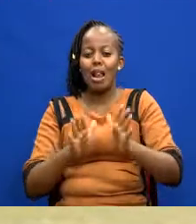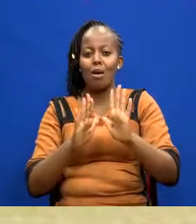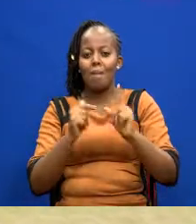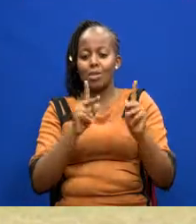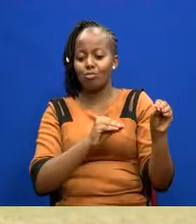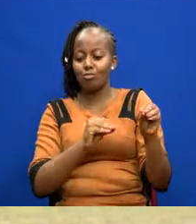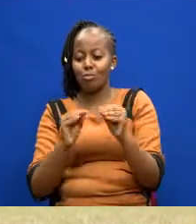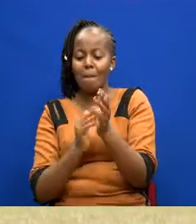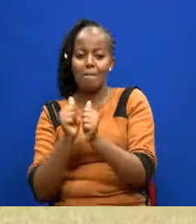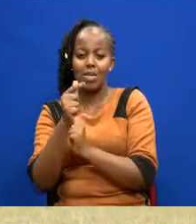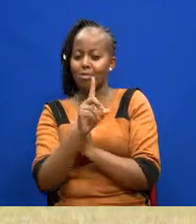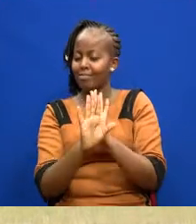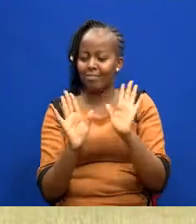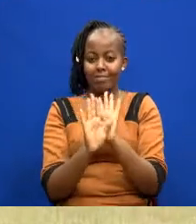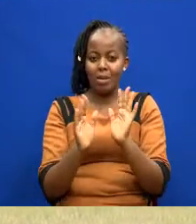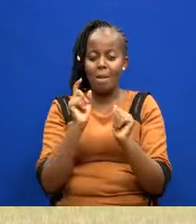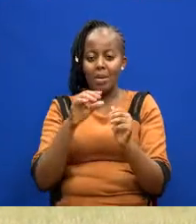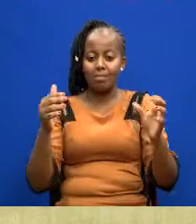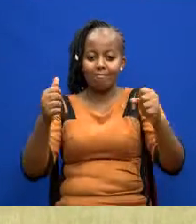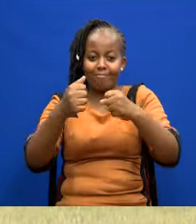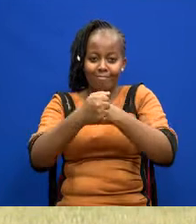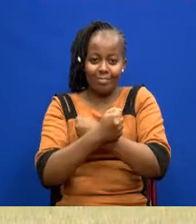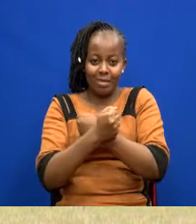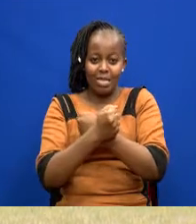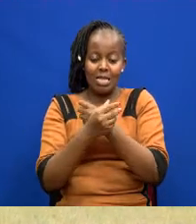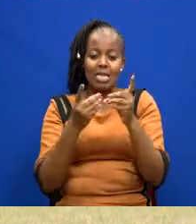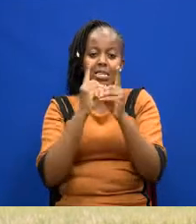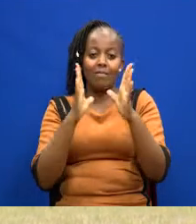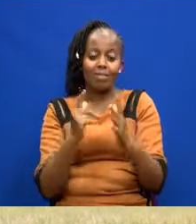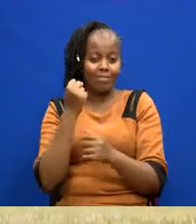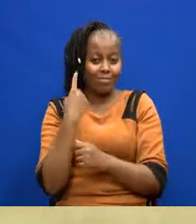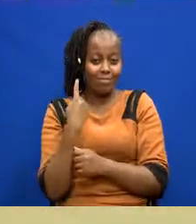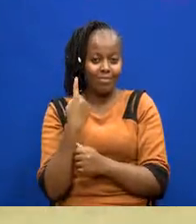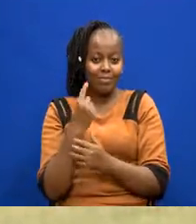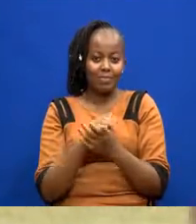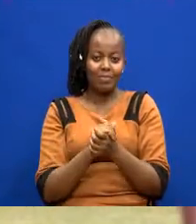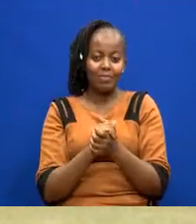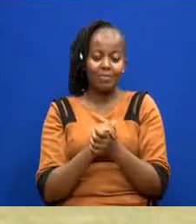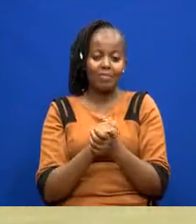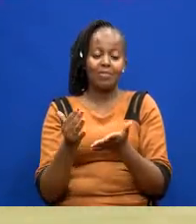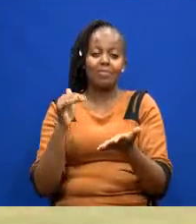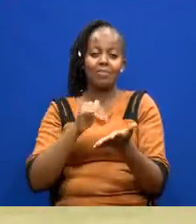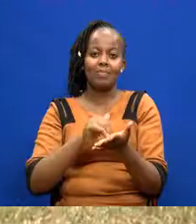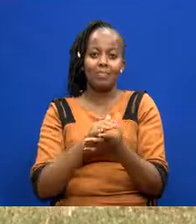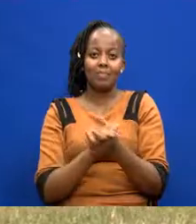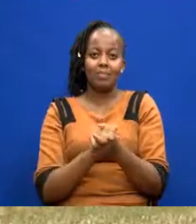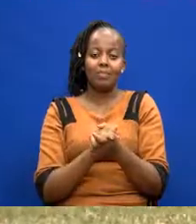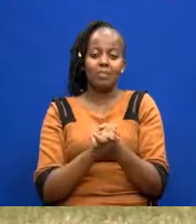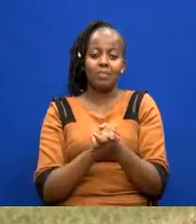through you. You have to make the tackle. Okay. Vincent and David, off you go.